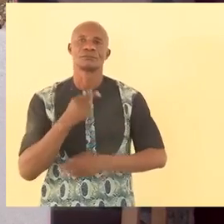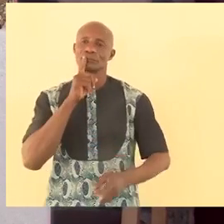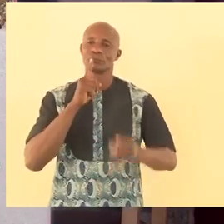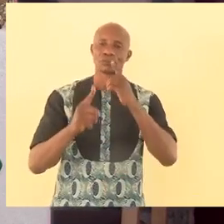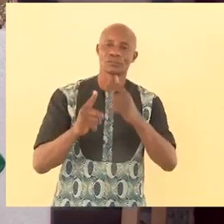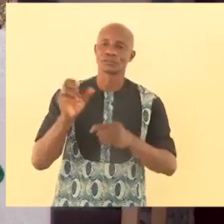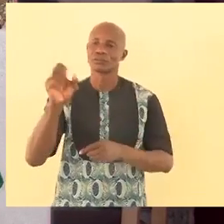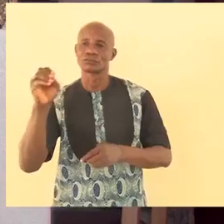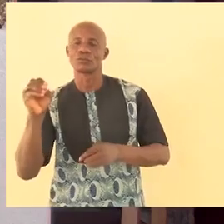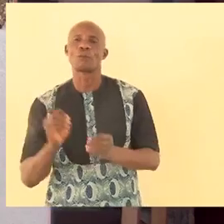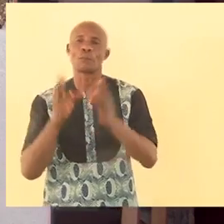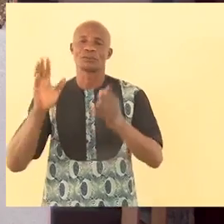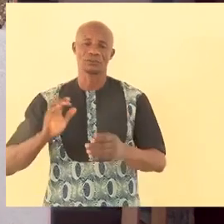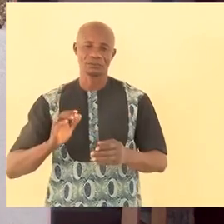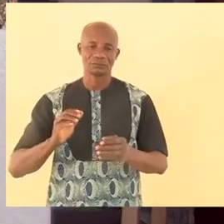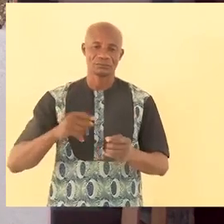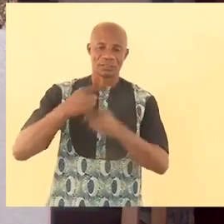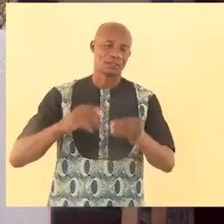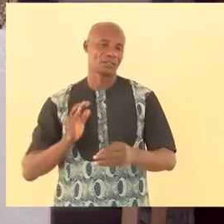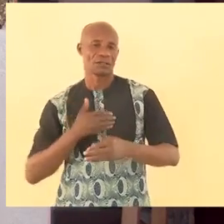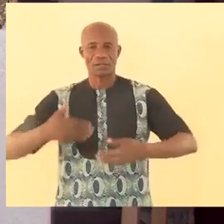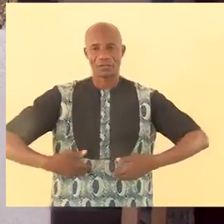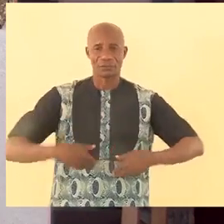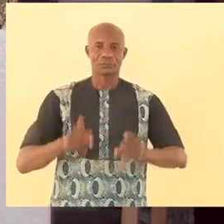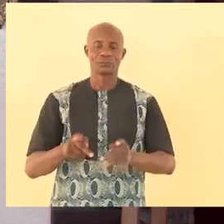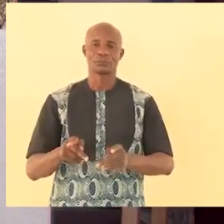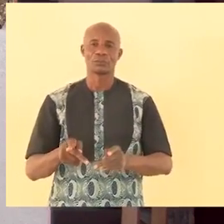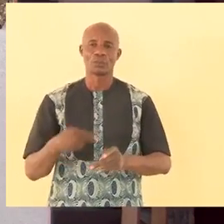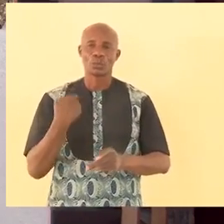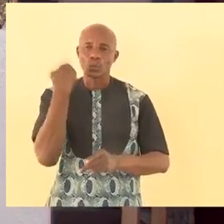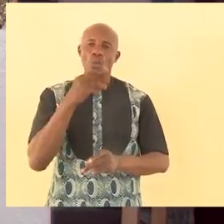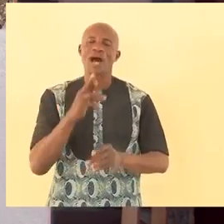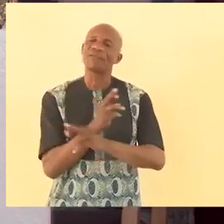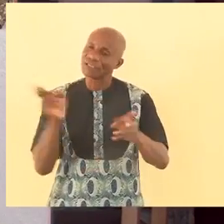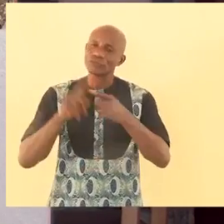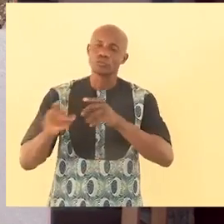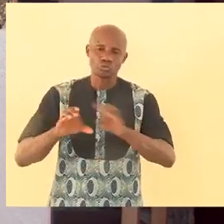Today, we are talking so much about our young people who are just ready to do anything,